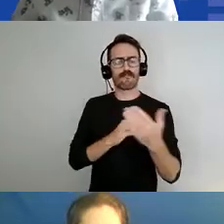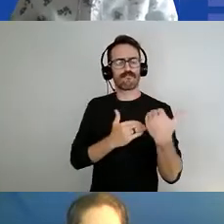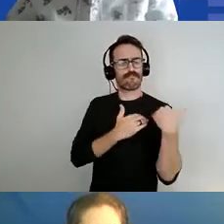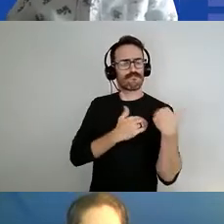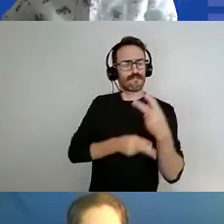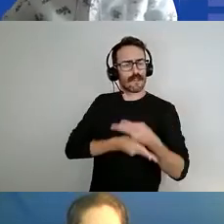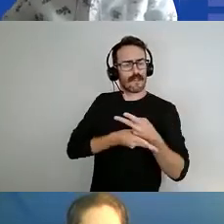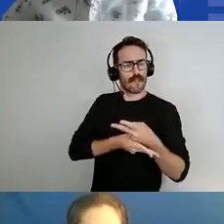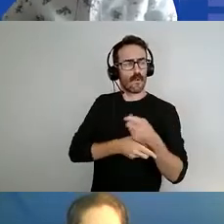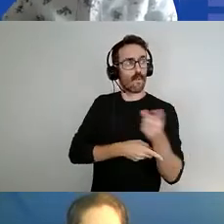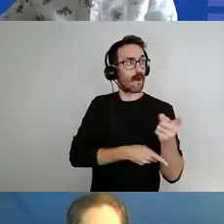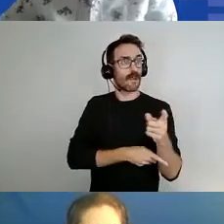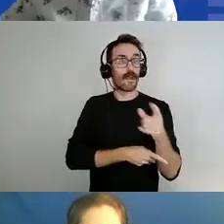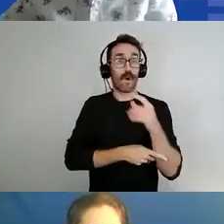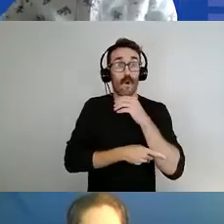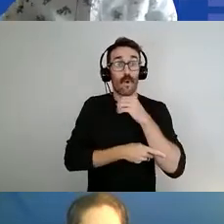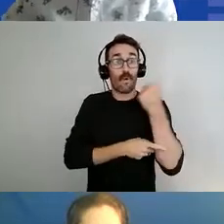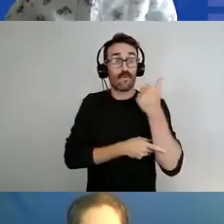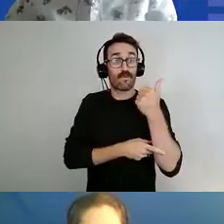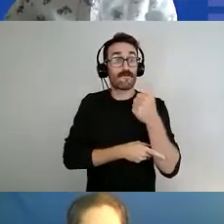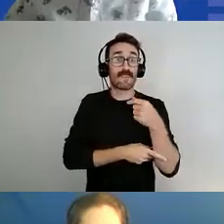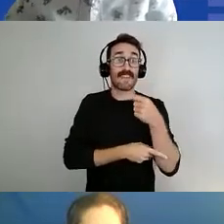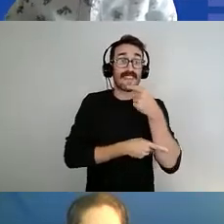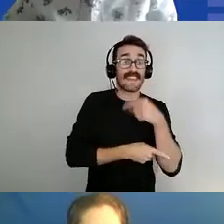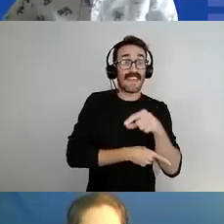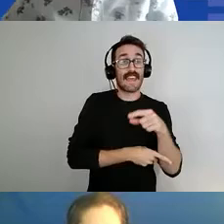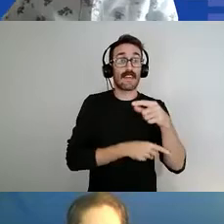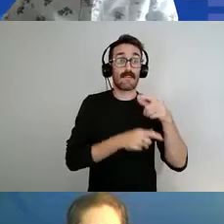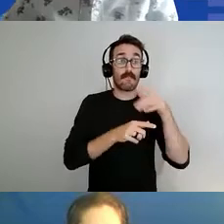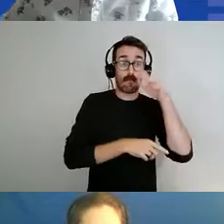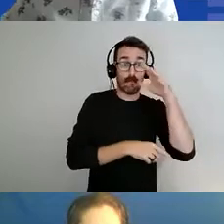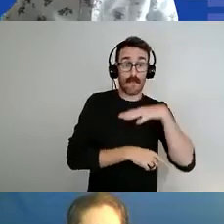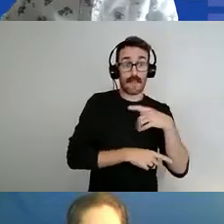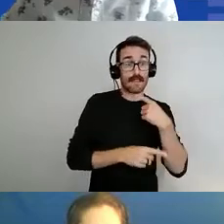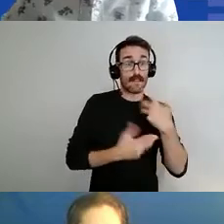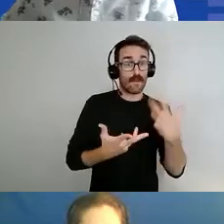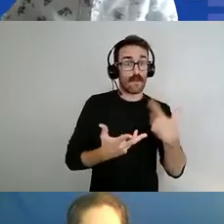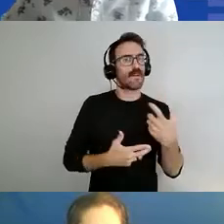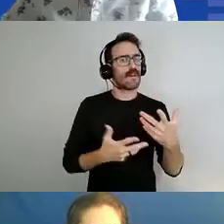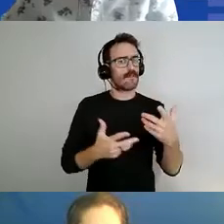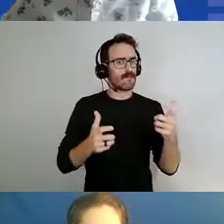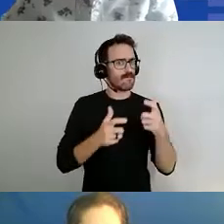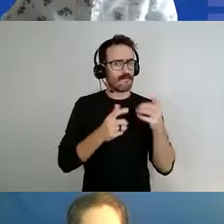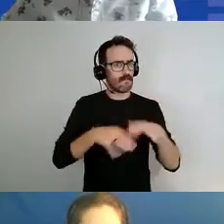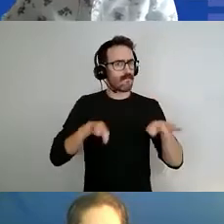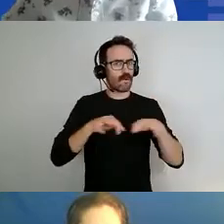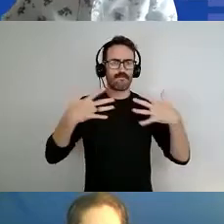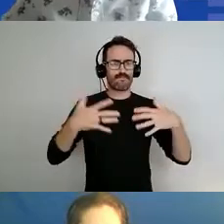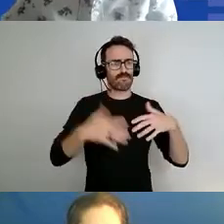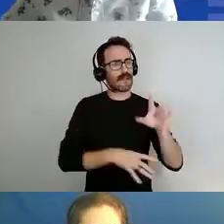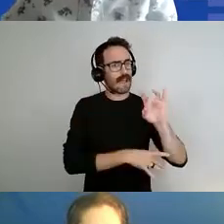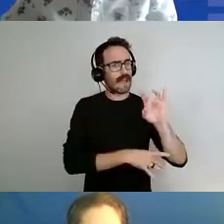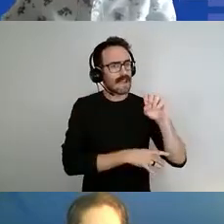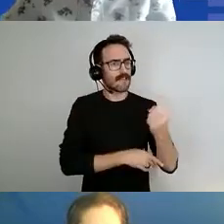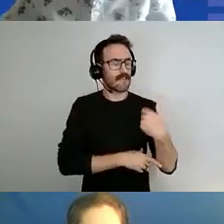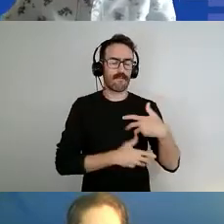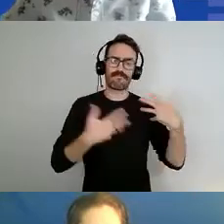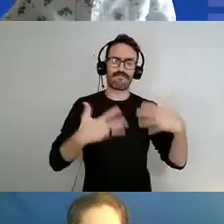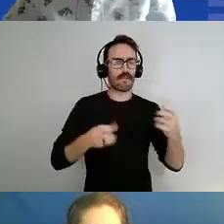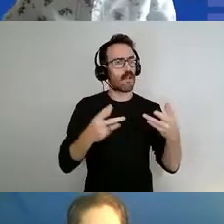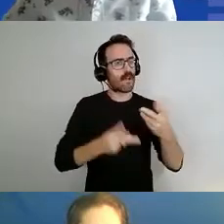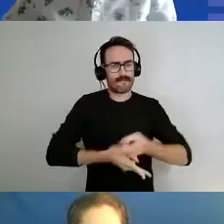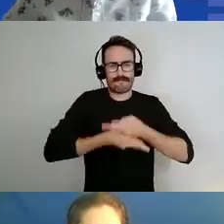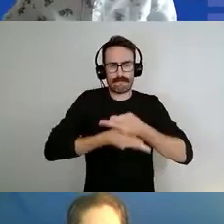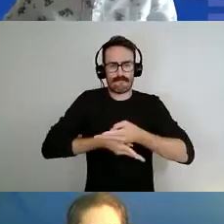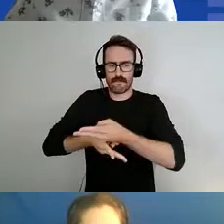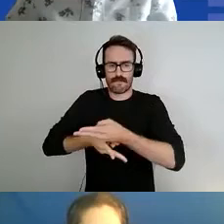one older gay man shared with us, "Well, the biggest thing is that I've done a lot of it in the 80s, caretaking, actually